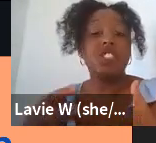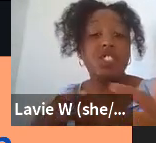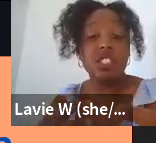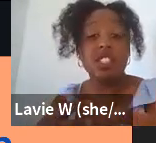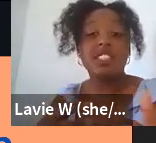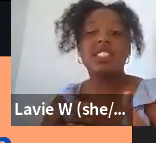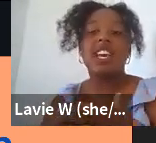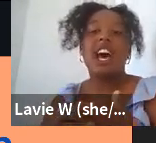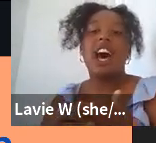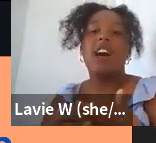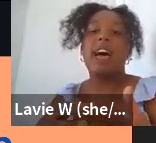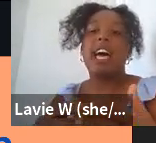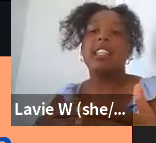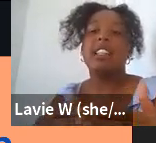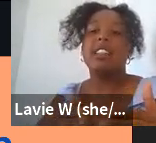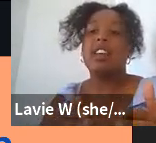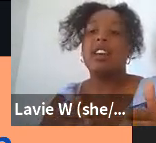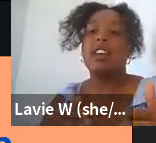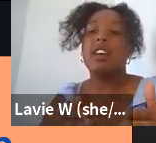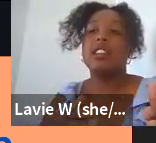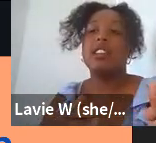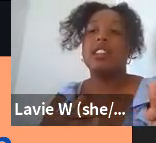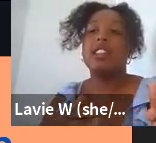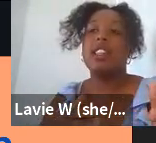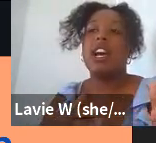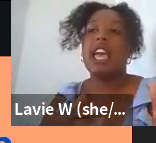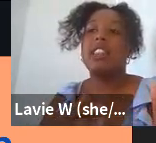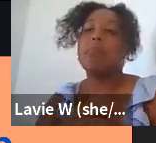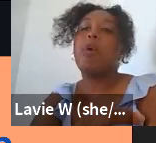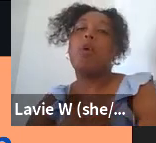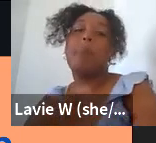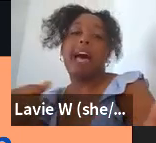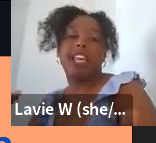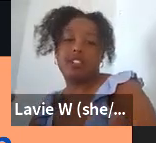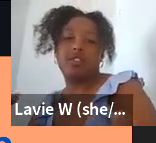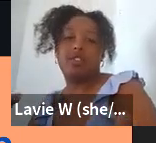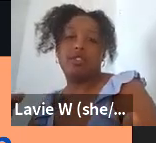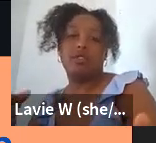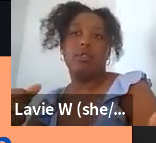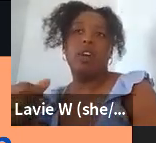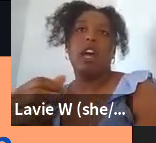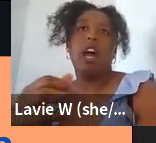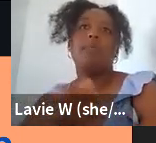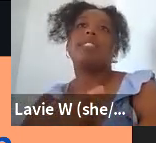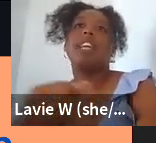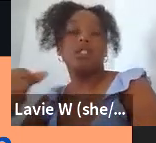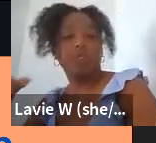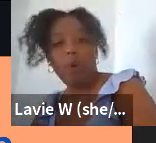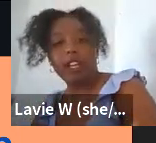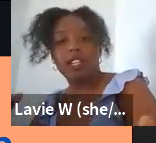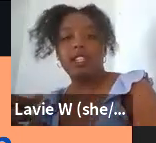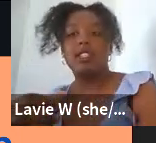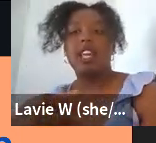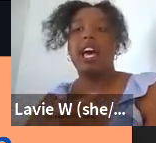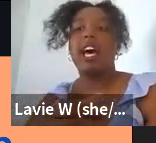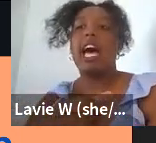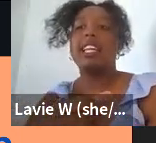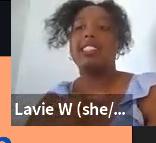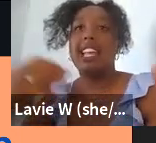the tensions and the, again, that pull back into centering